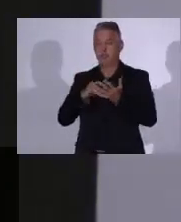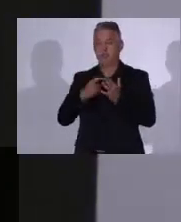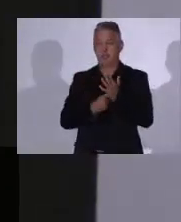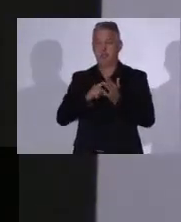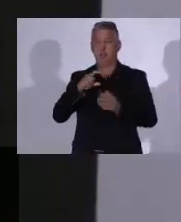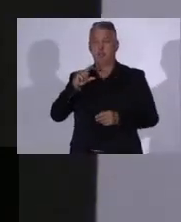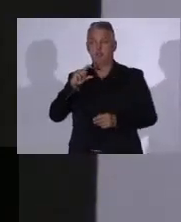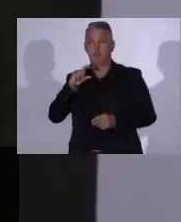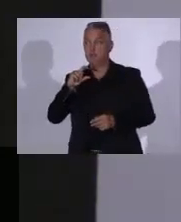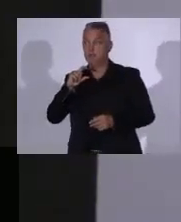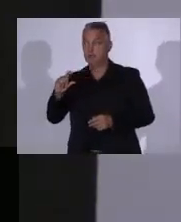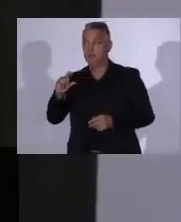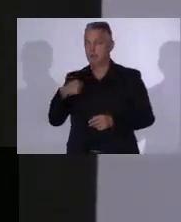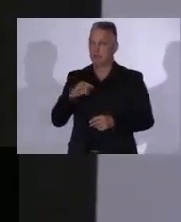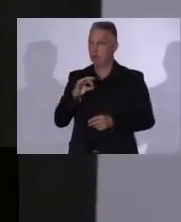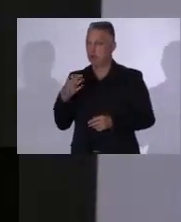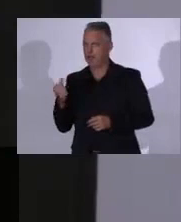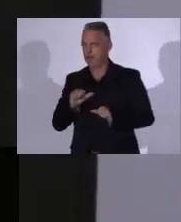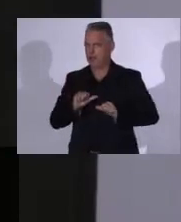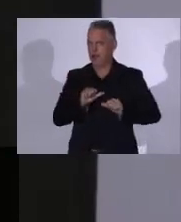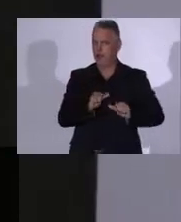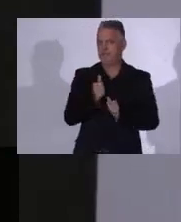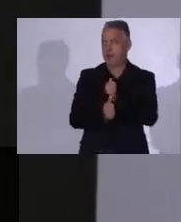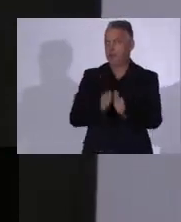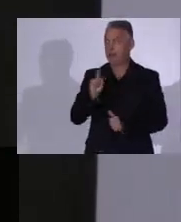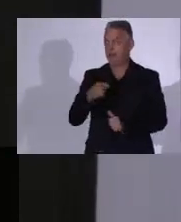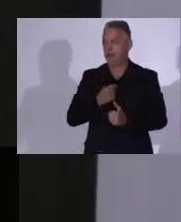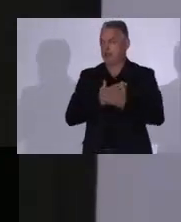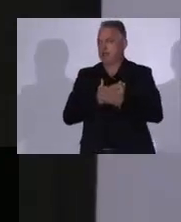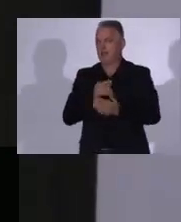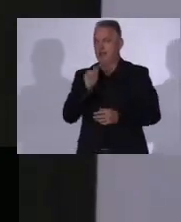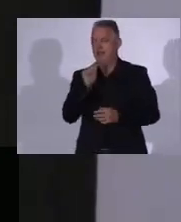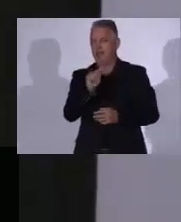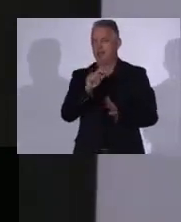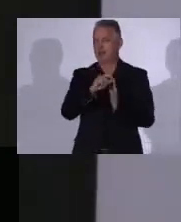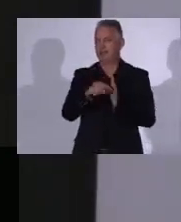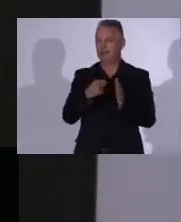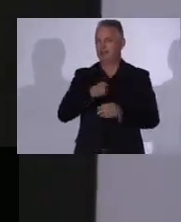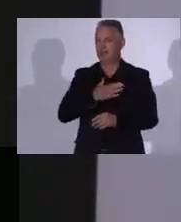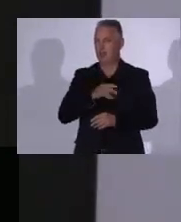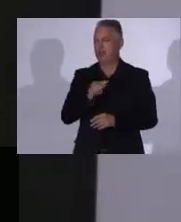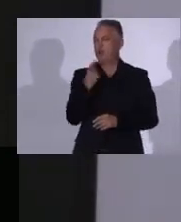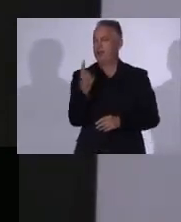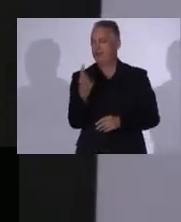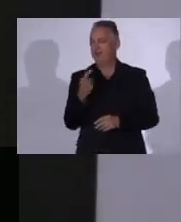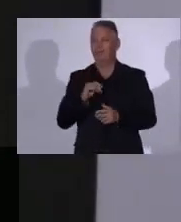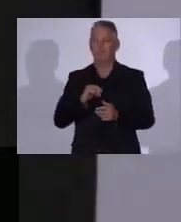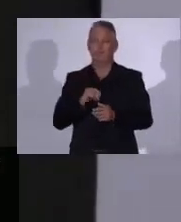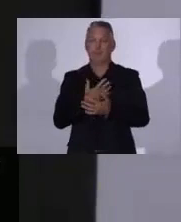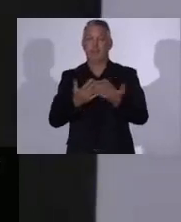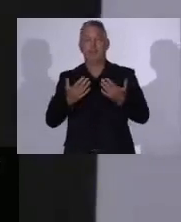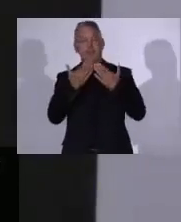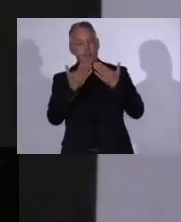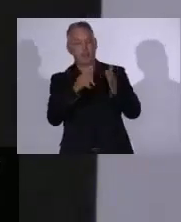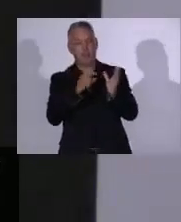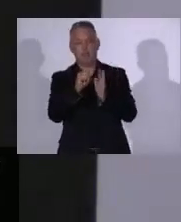not supposed to have favorite projects. But if we were allowed to have favorite projects, I think that might be near the top. So one big thank you to April.